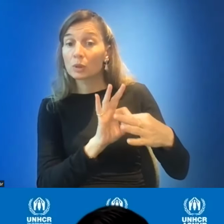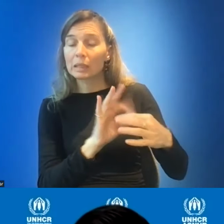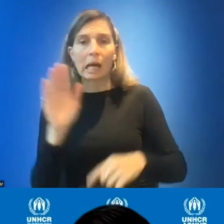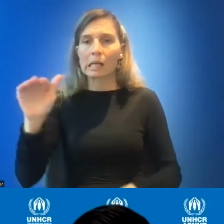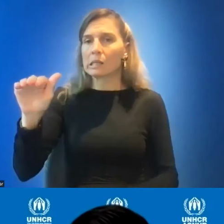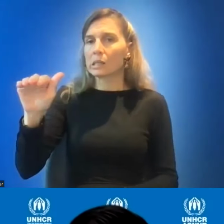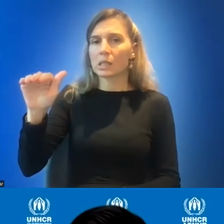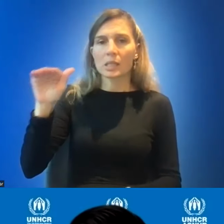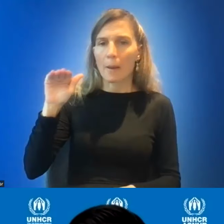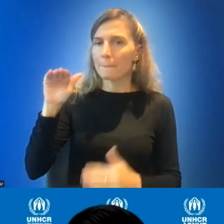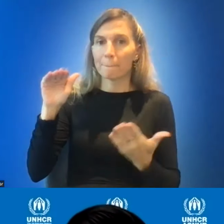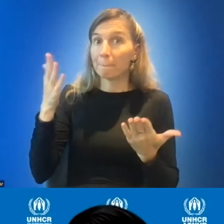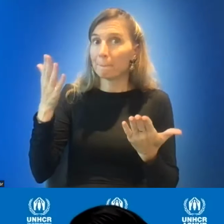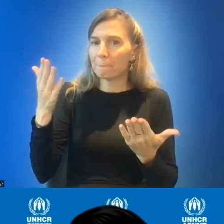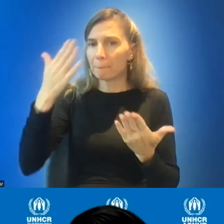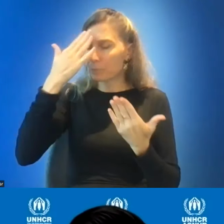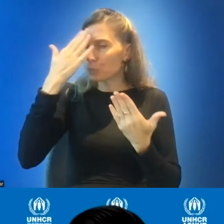don't know our operational